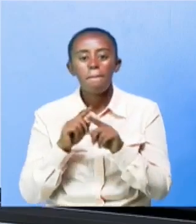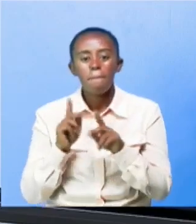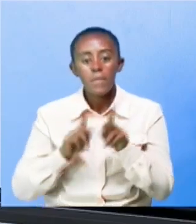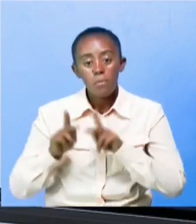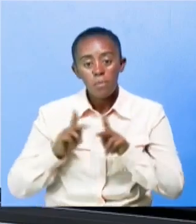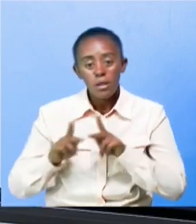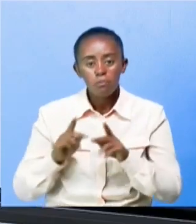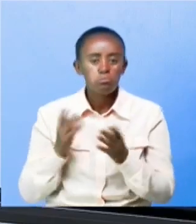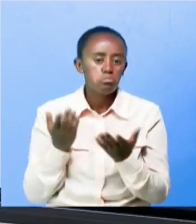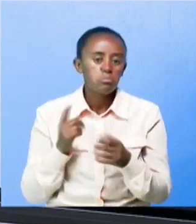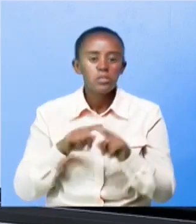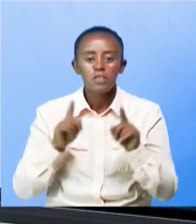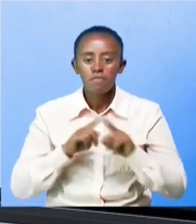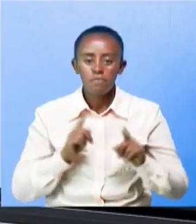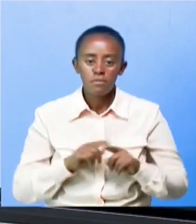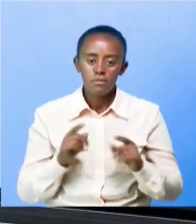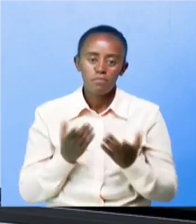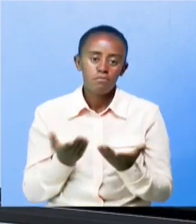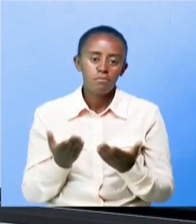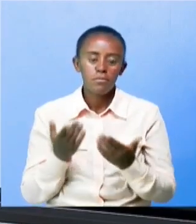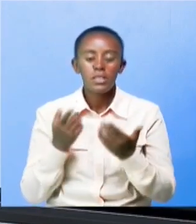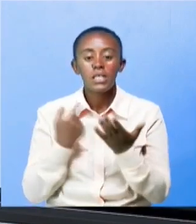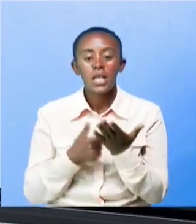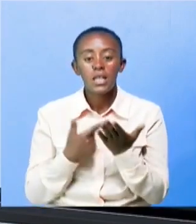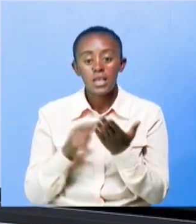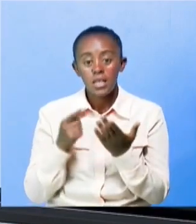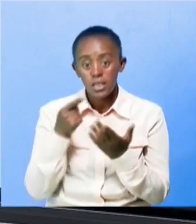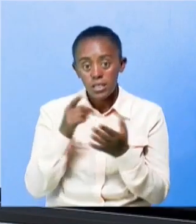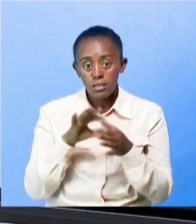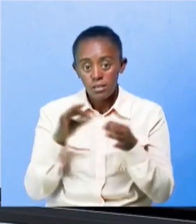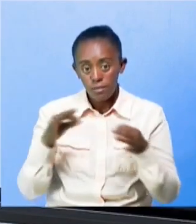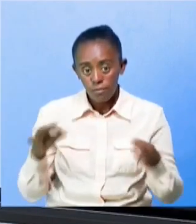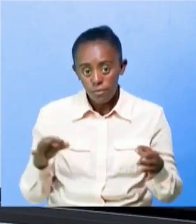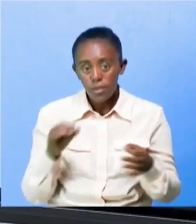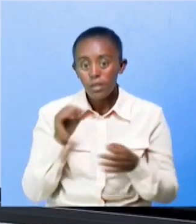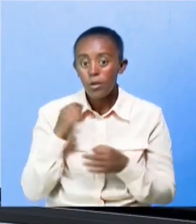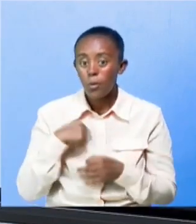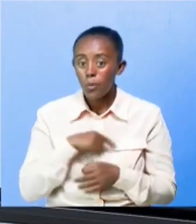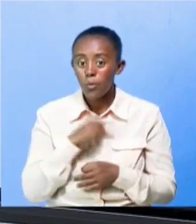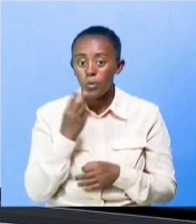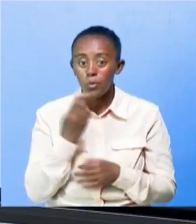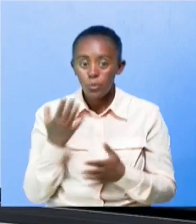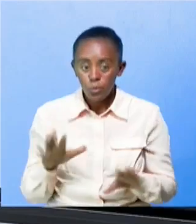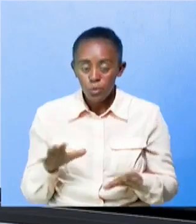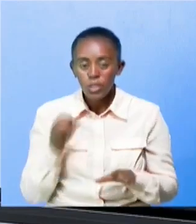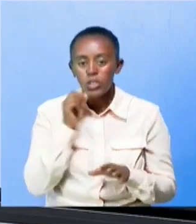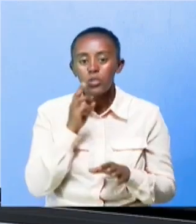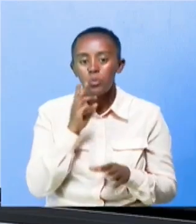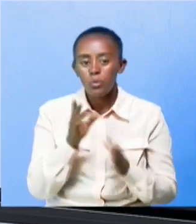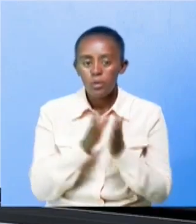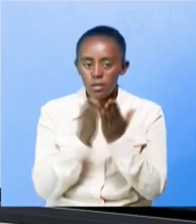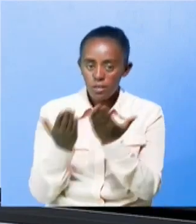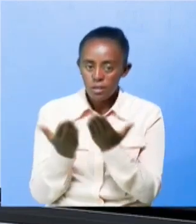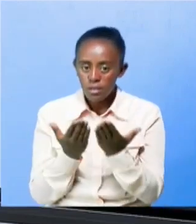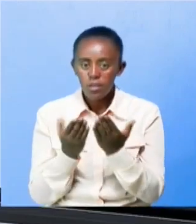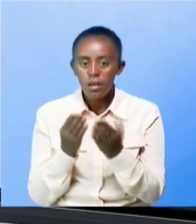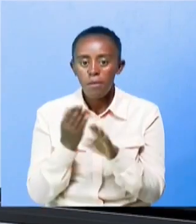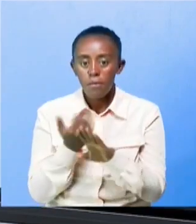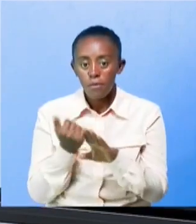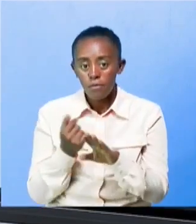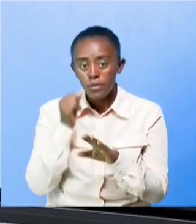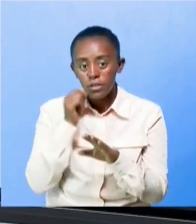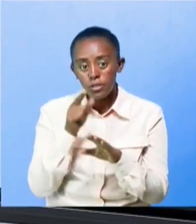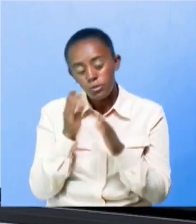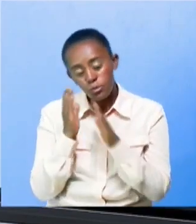doing other stuff. In this case, in this sentence, we used she will read a book before she goes to